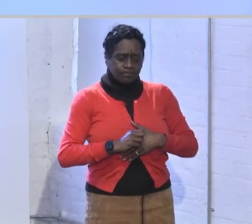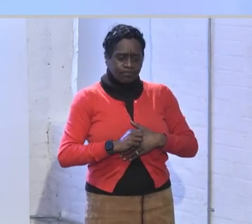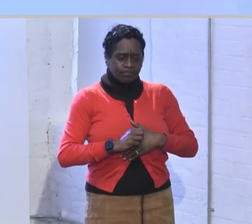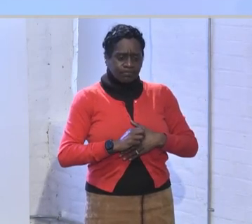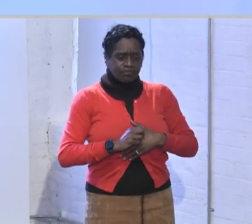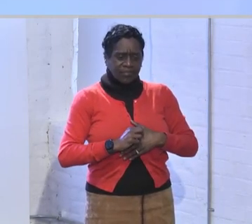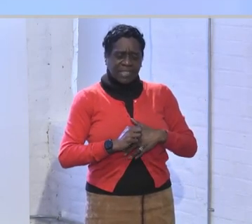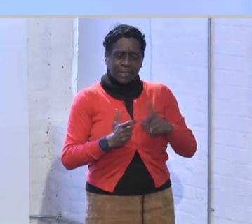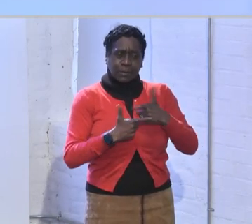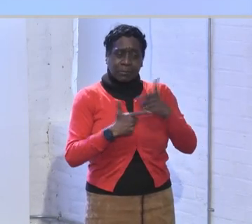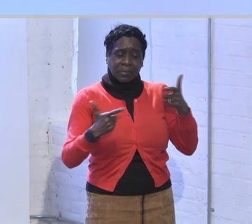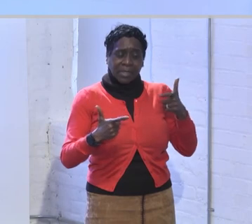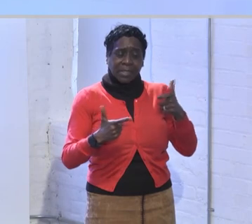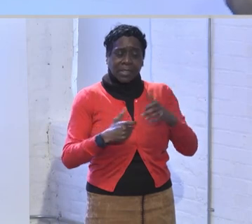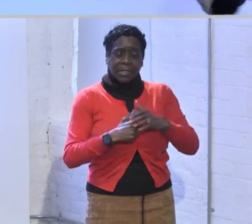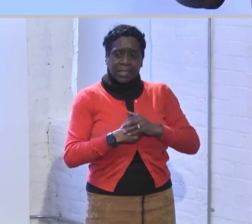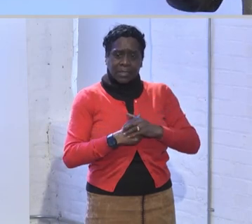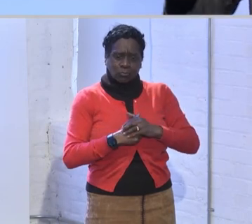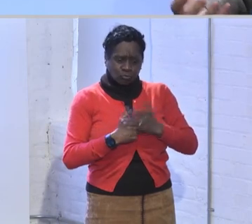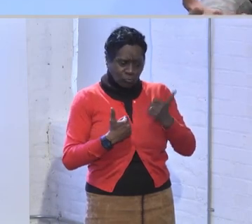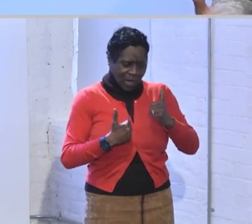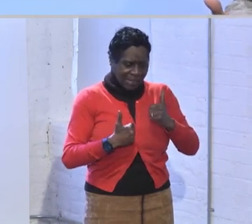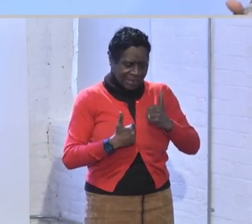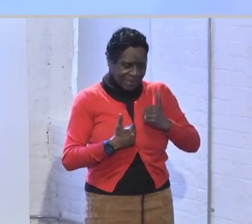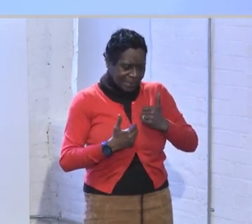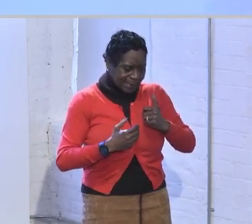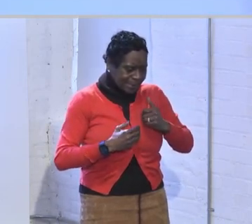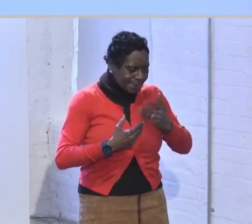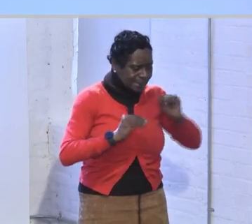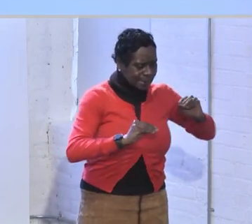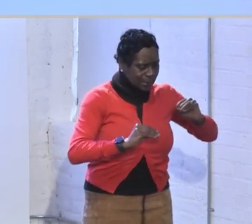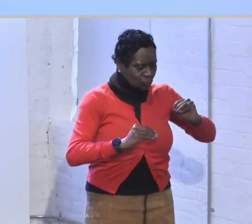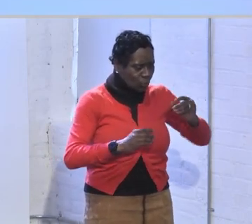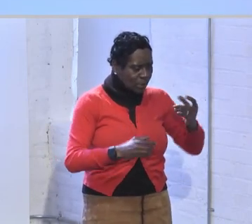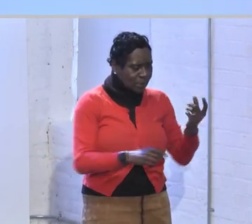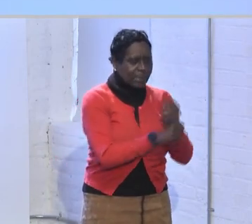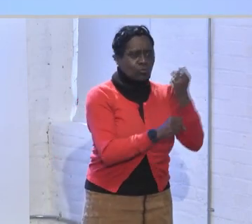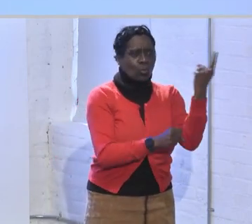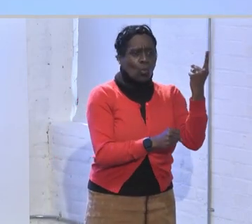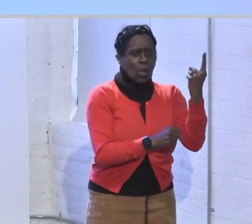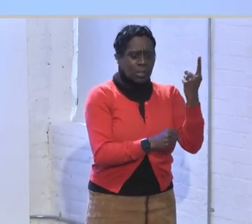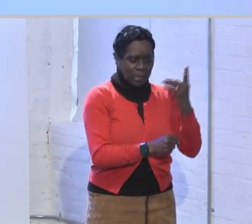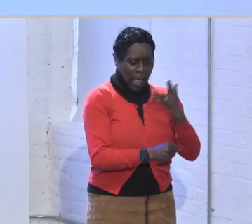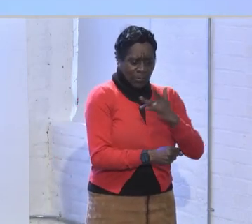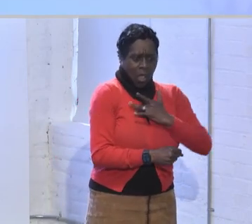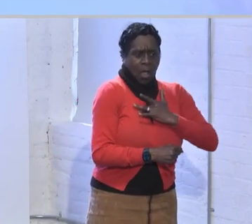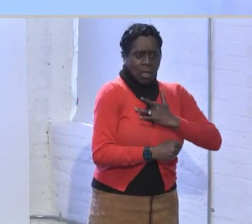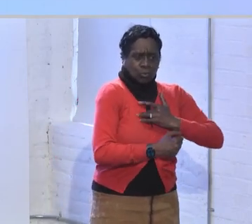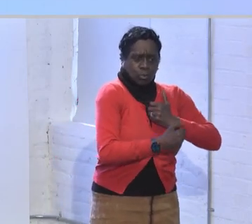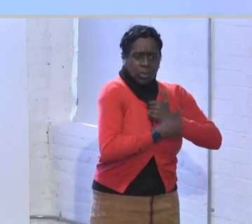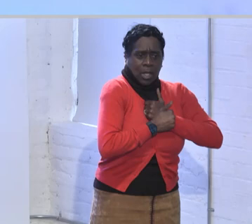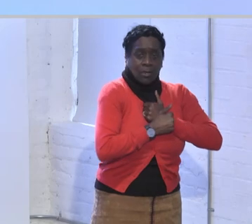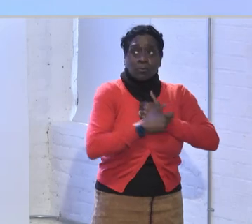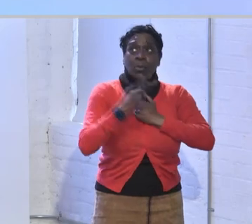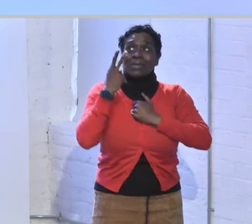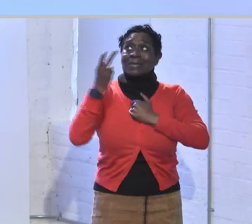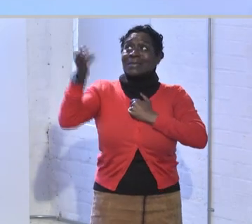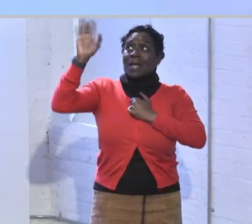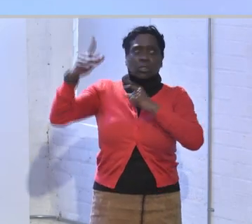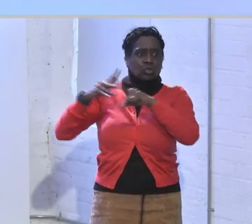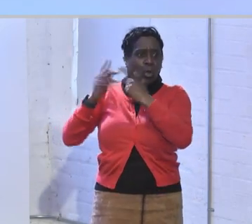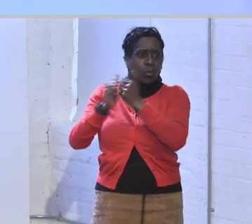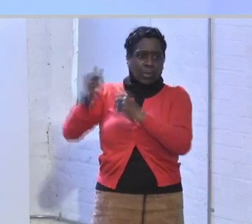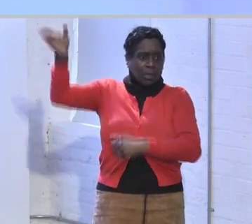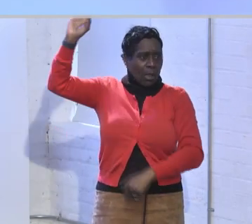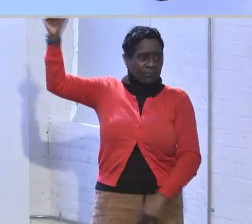it's a big issue trying to stir up someone's affections. And so we see God. It starts with God,